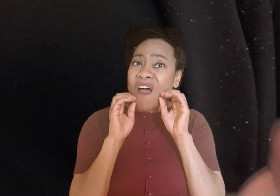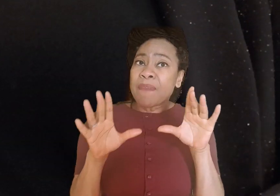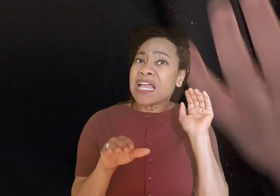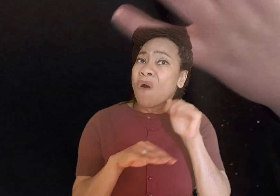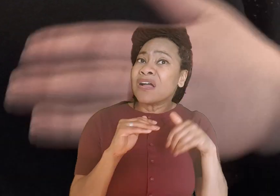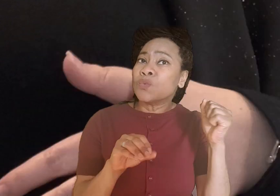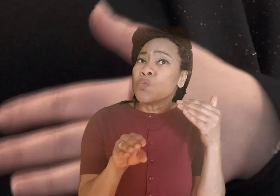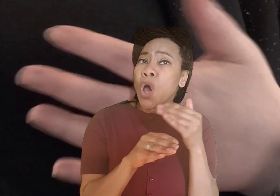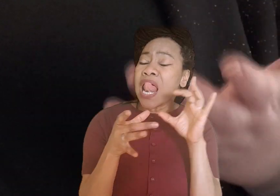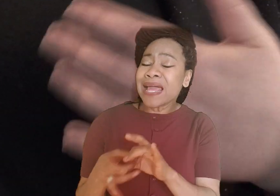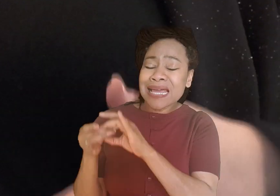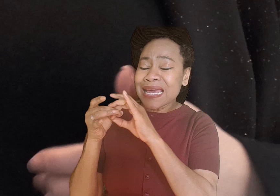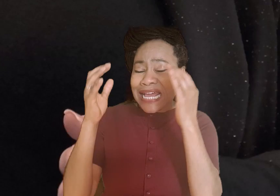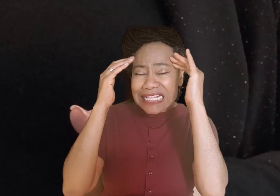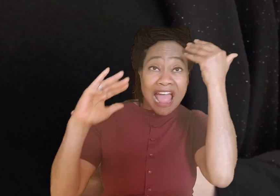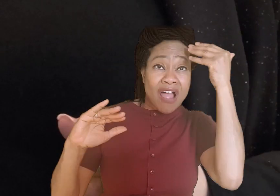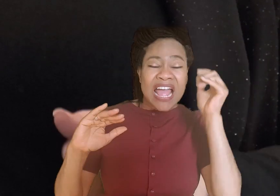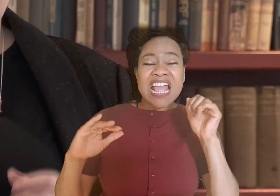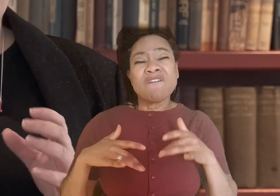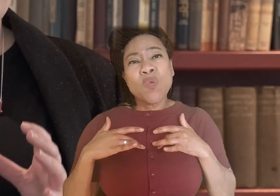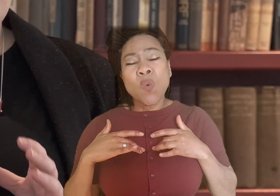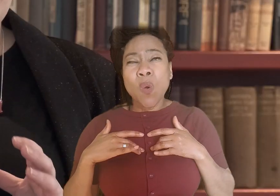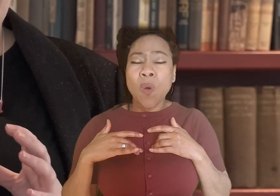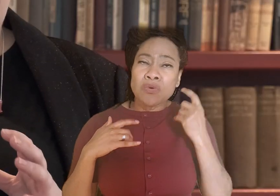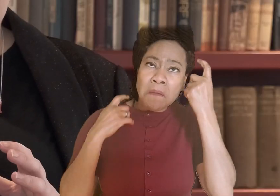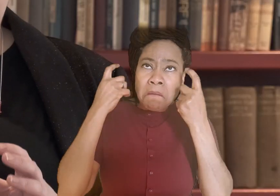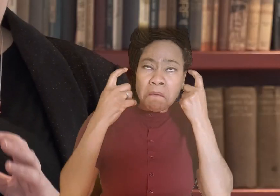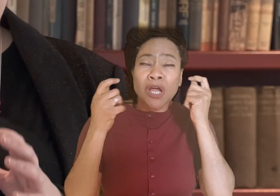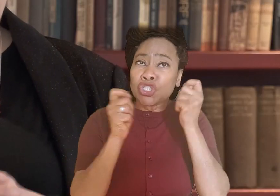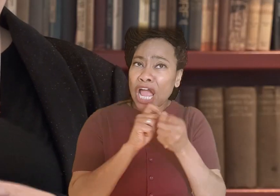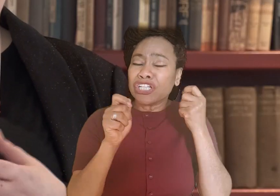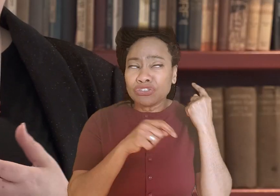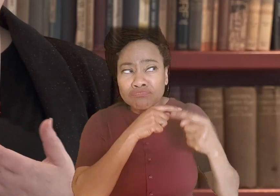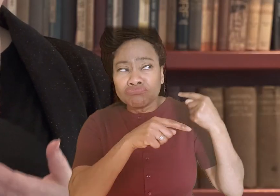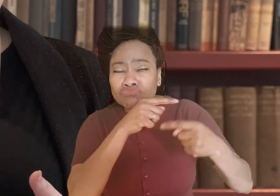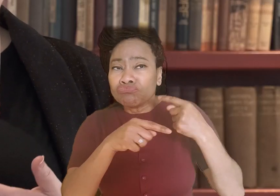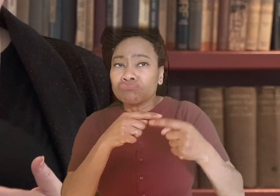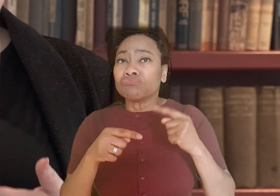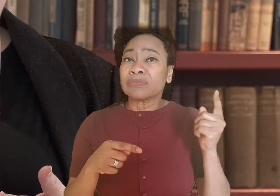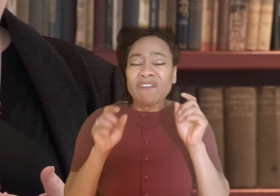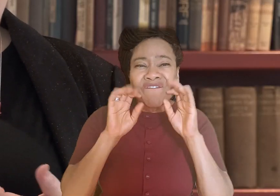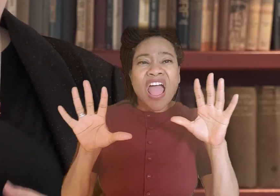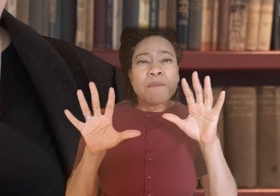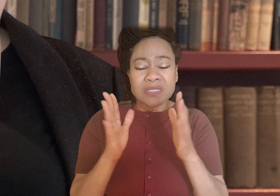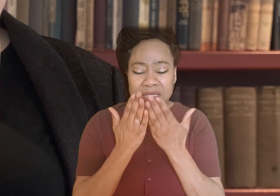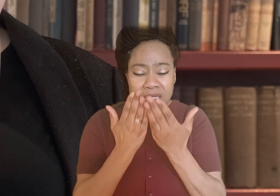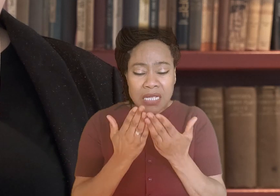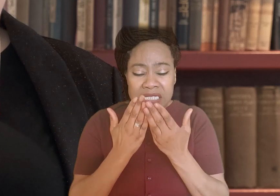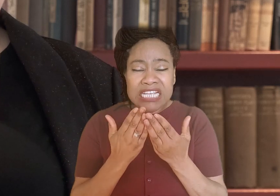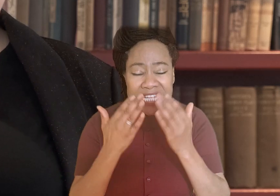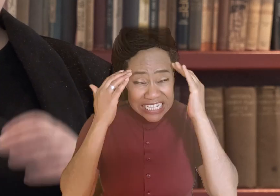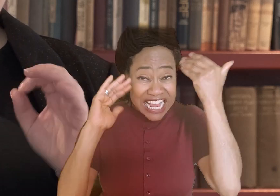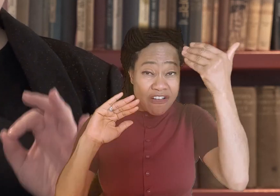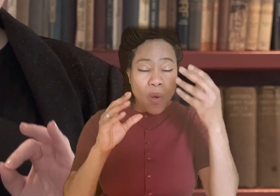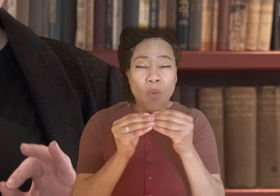His opinions and views changed over the years. When Freud began his work and published the famous studies on hysteria with Joseph